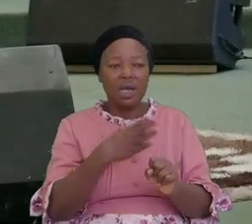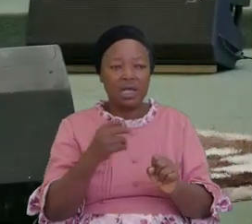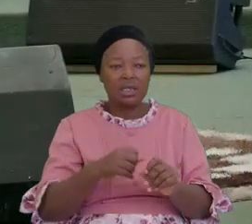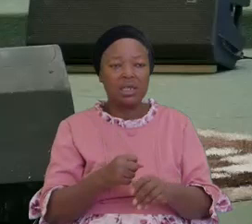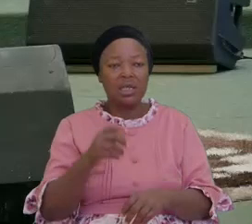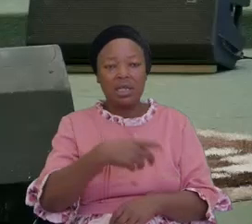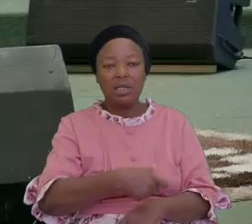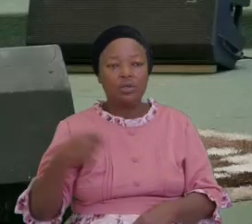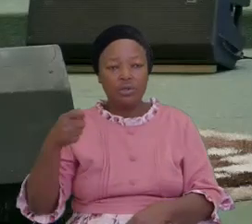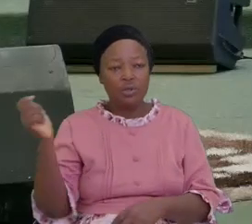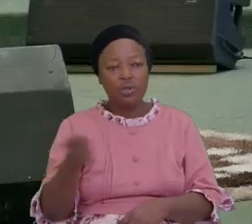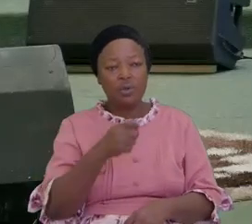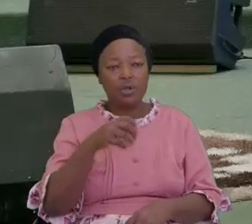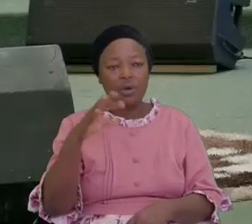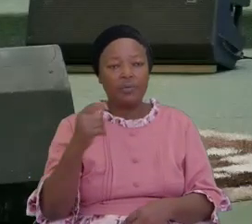the Spirit,